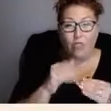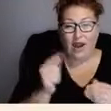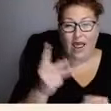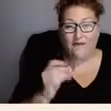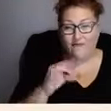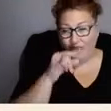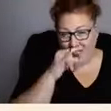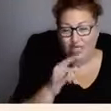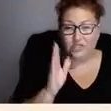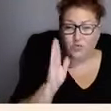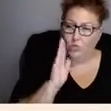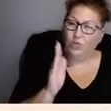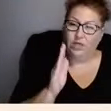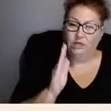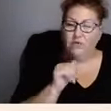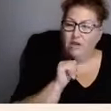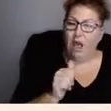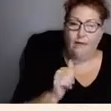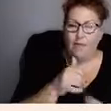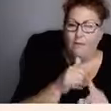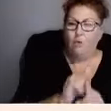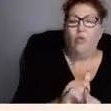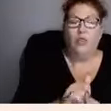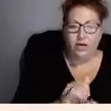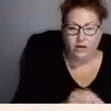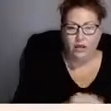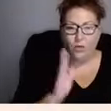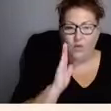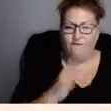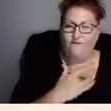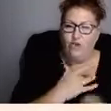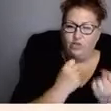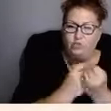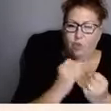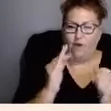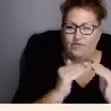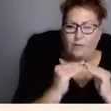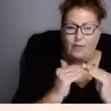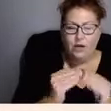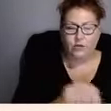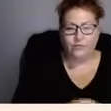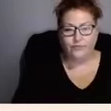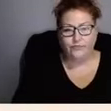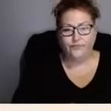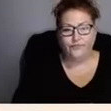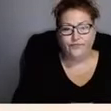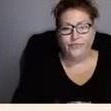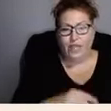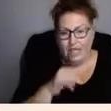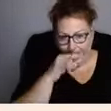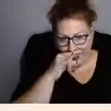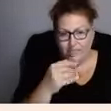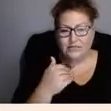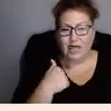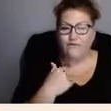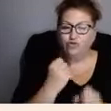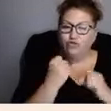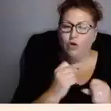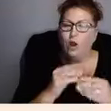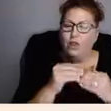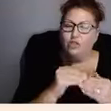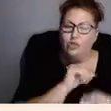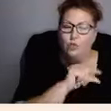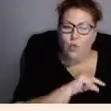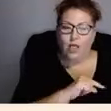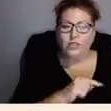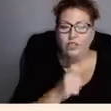prolonged harmful experience, and they would feel the support of a peer. Kids with strong leadership qualities and who are self-assured are more likely to be